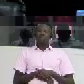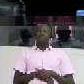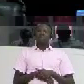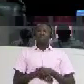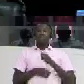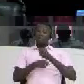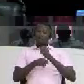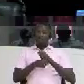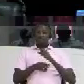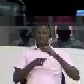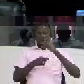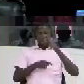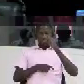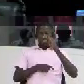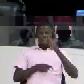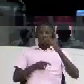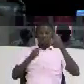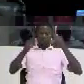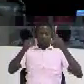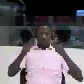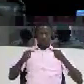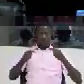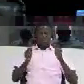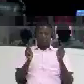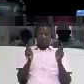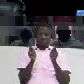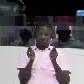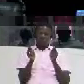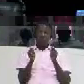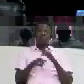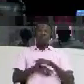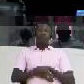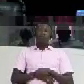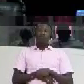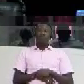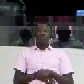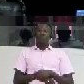very short statements. te boo ko wax na nga di ko gàttal.